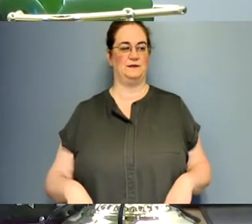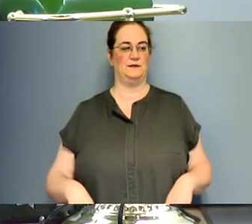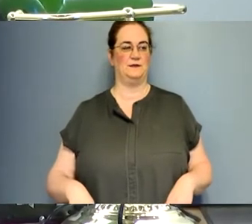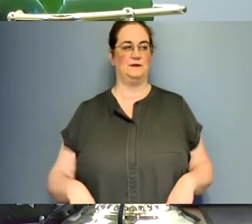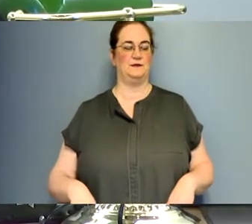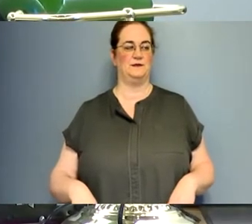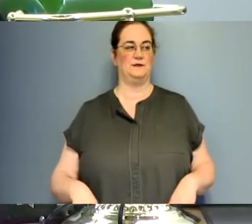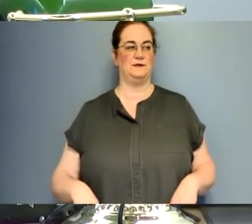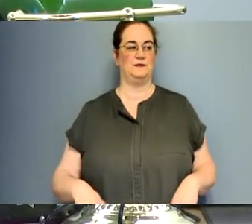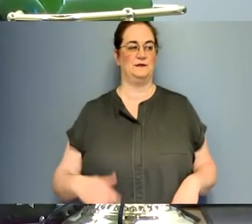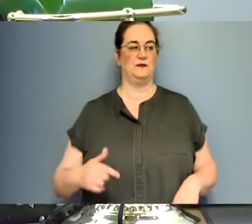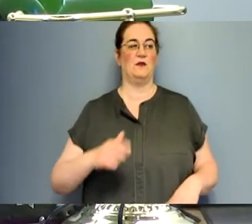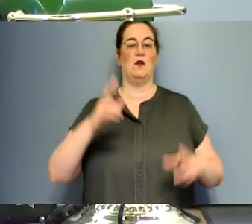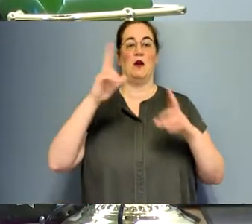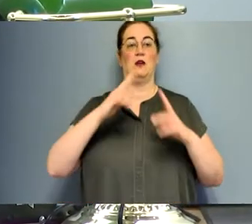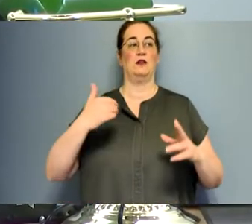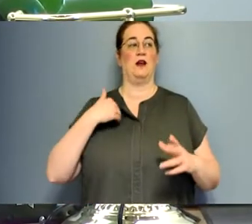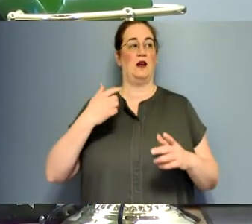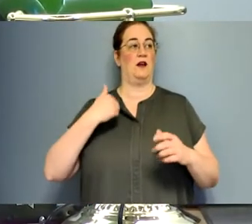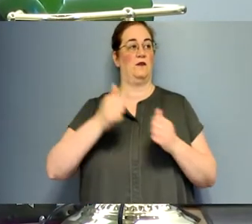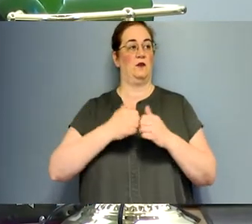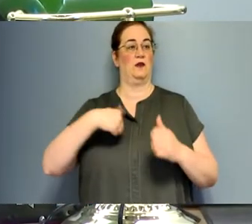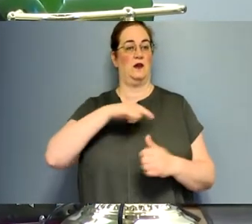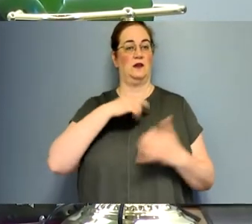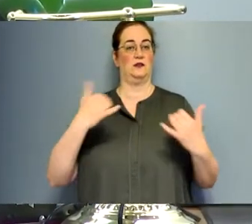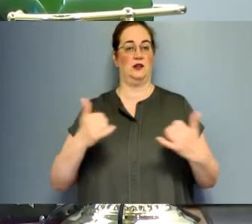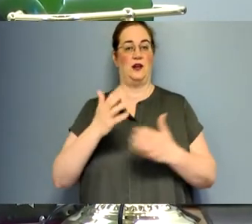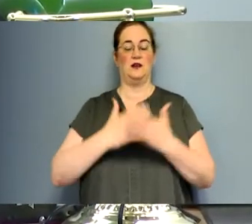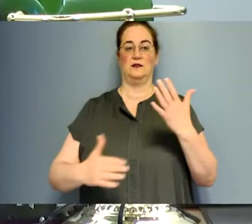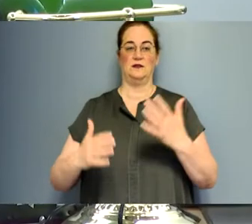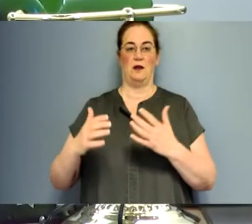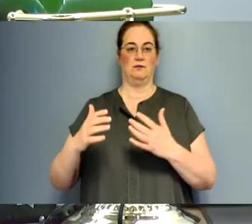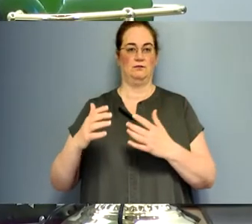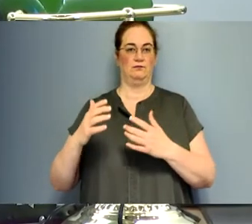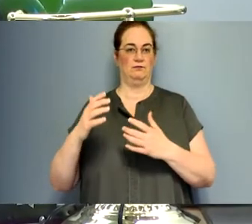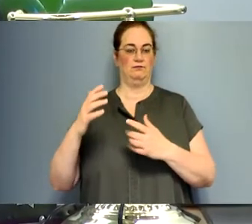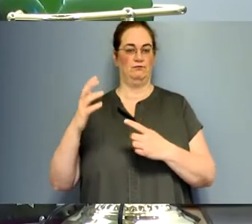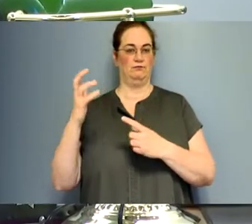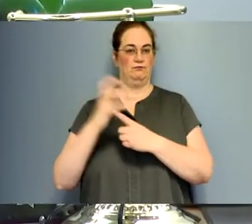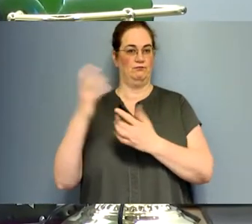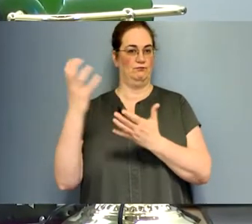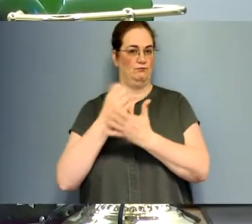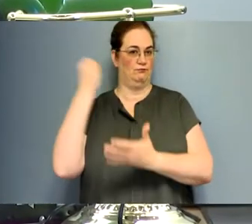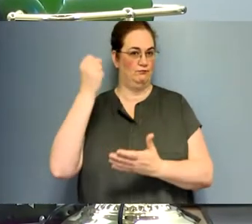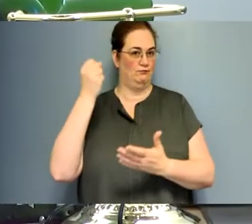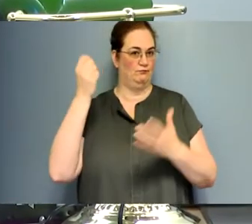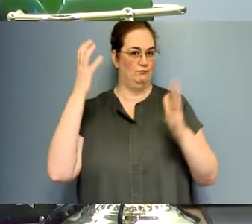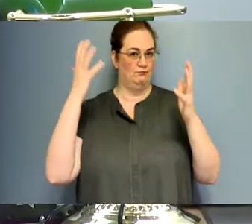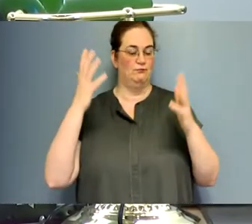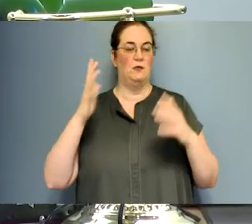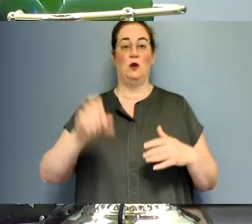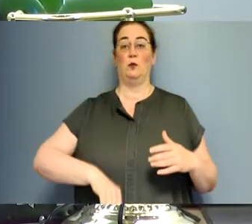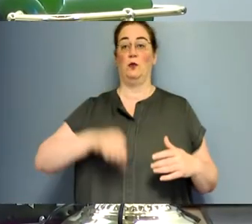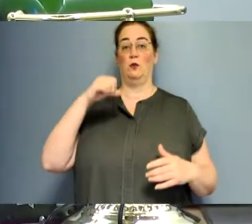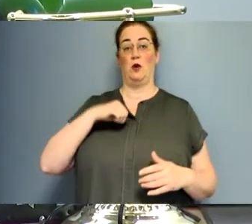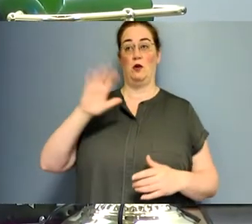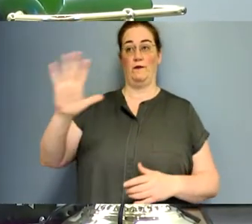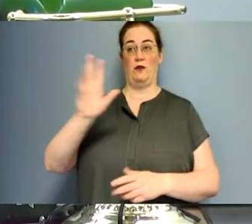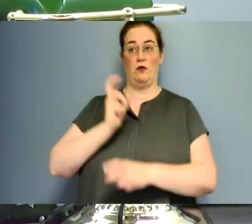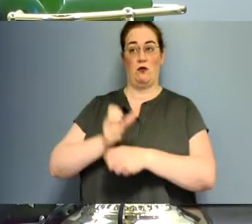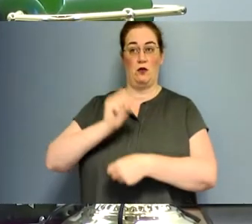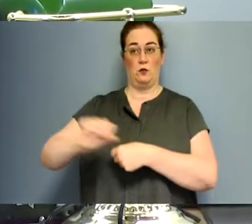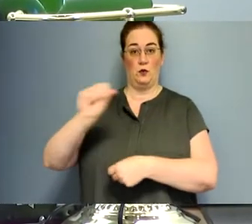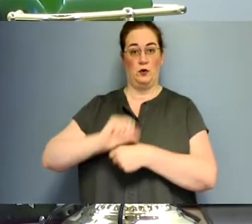We are honored to have with us today some champions, and we're proud not only of the hard work they put